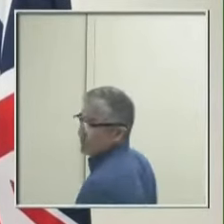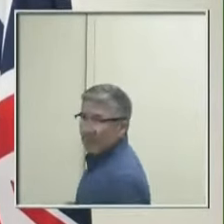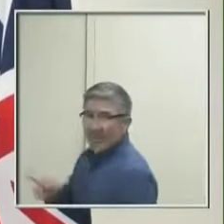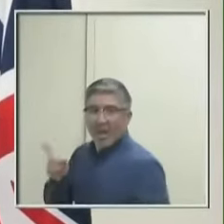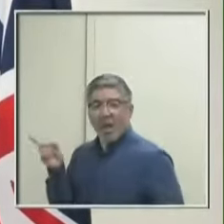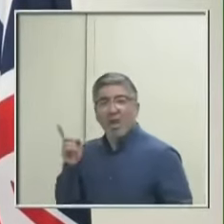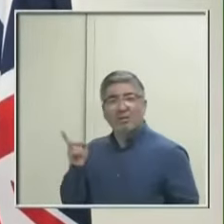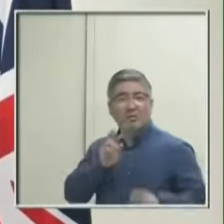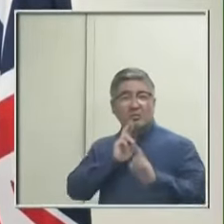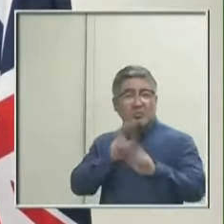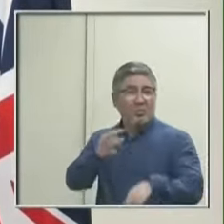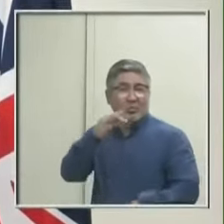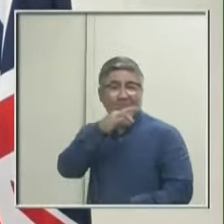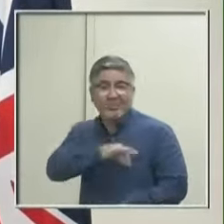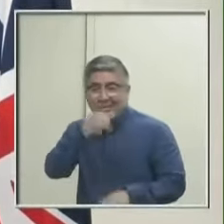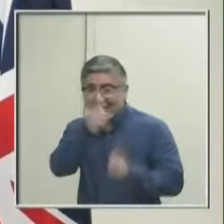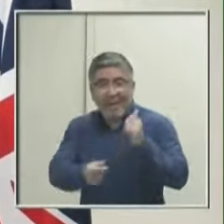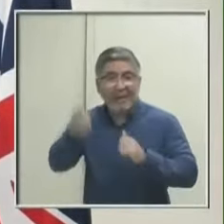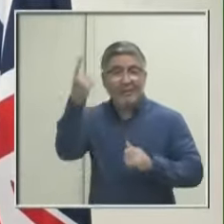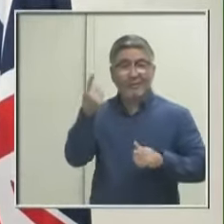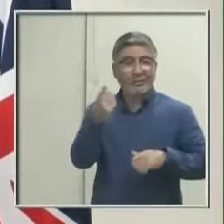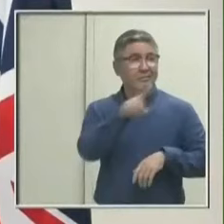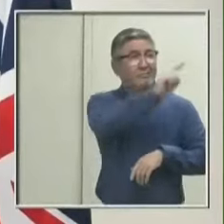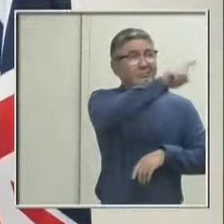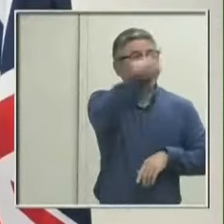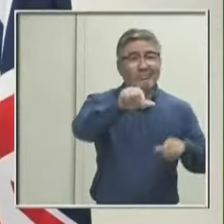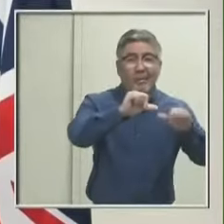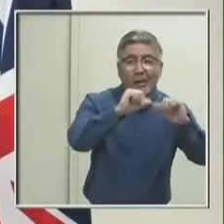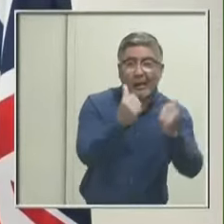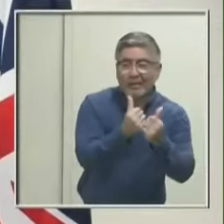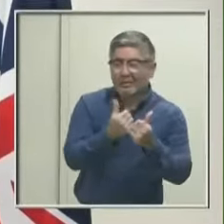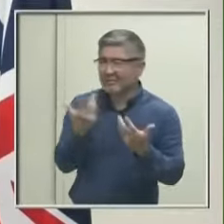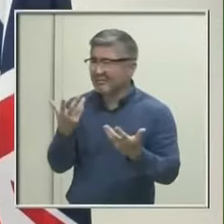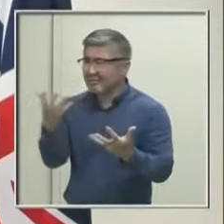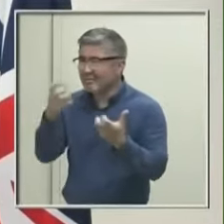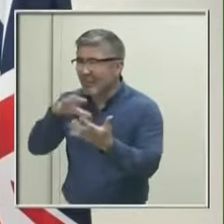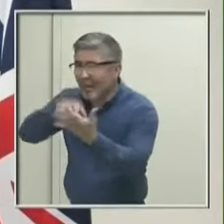to organizations that want to study this further, to residents,